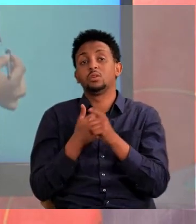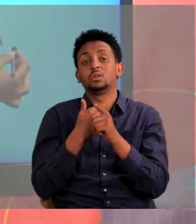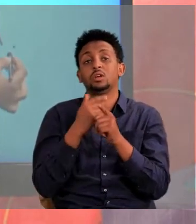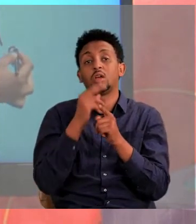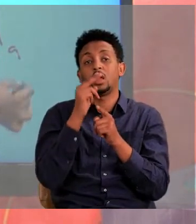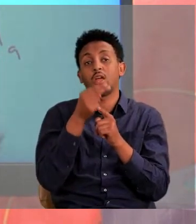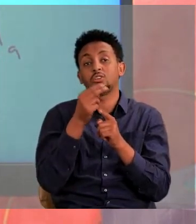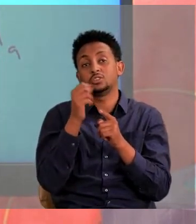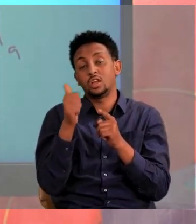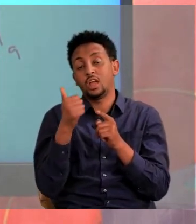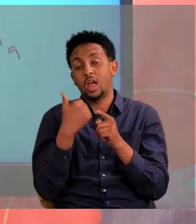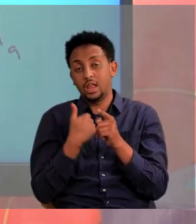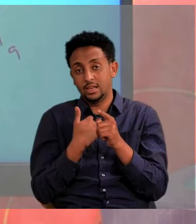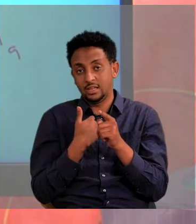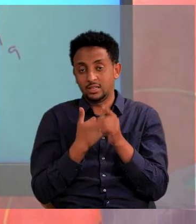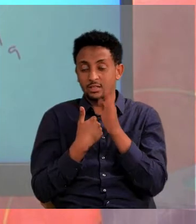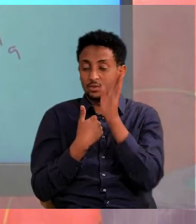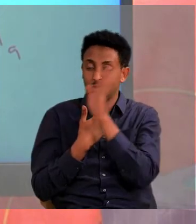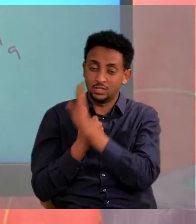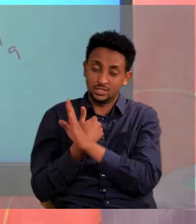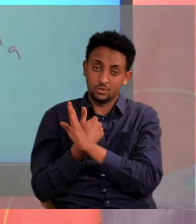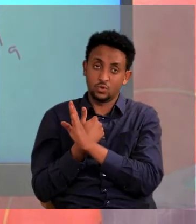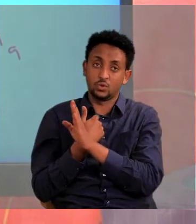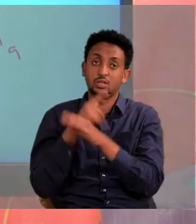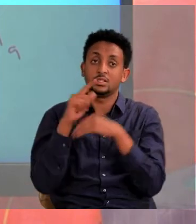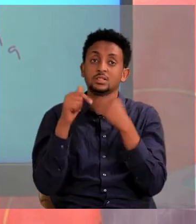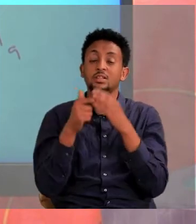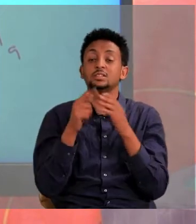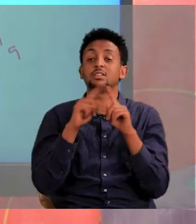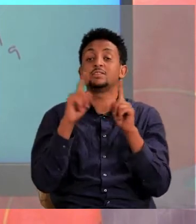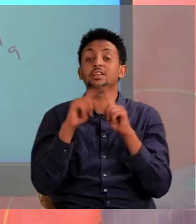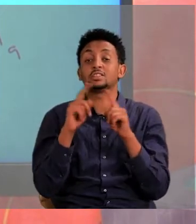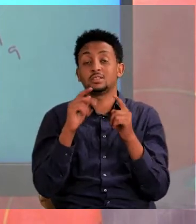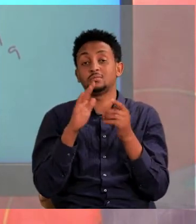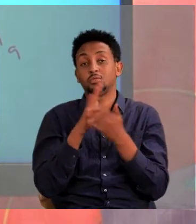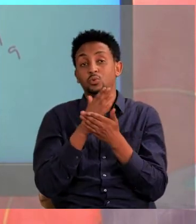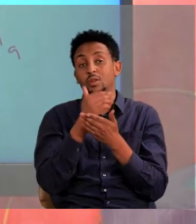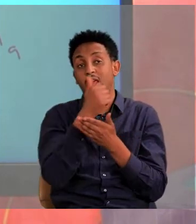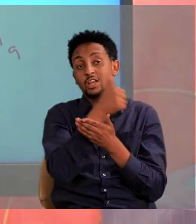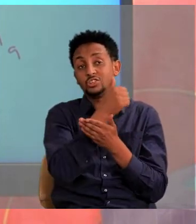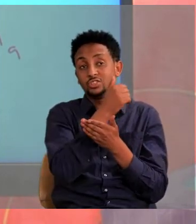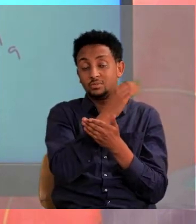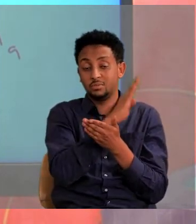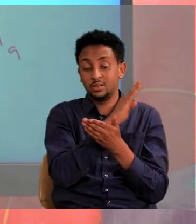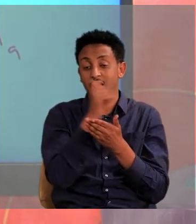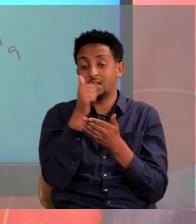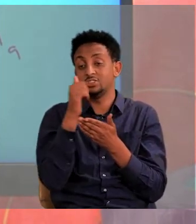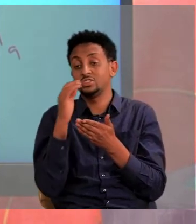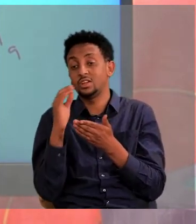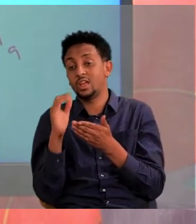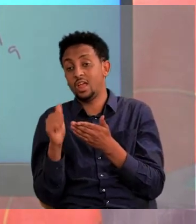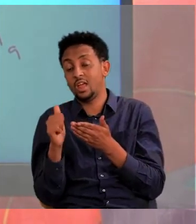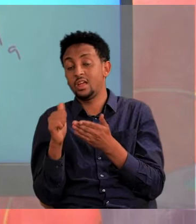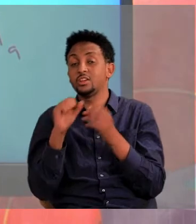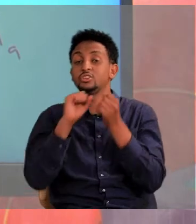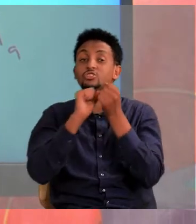to be ha. If it is expressed like this, the difference between hb and ha is known to be change in h. We can express